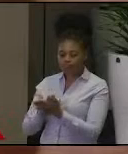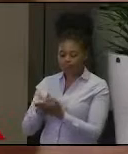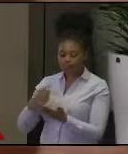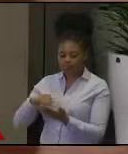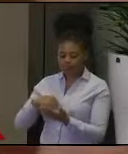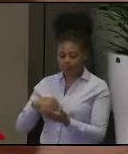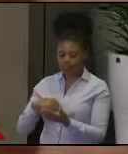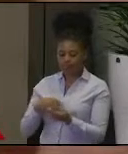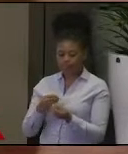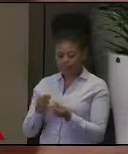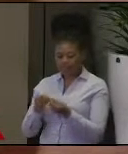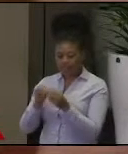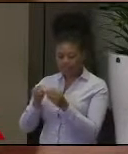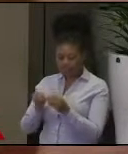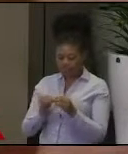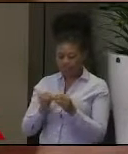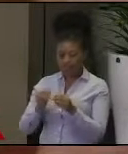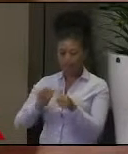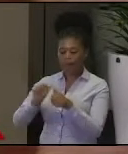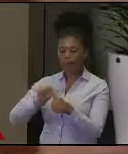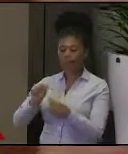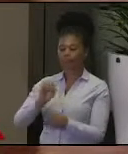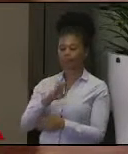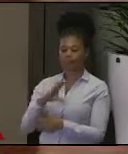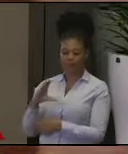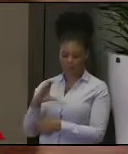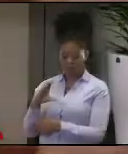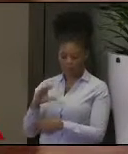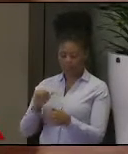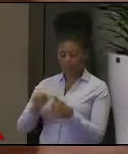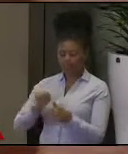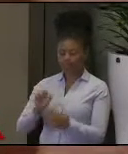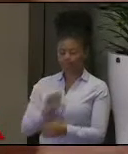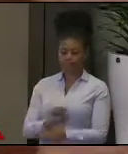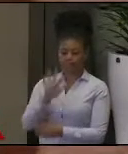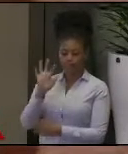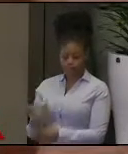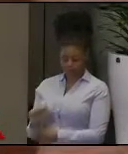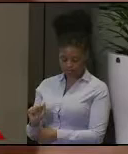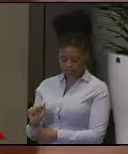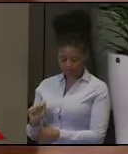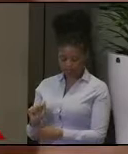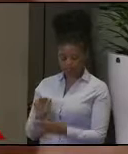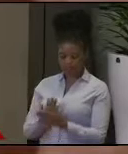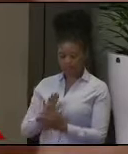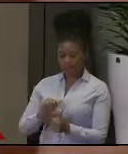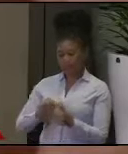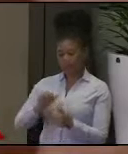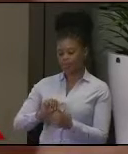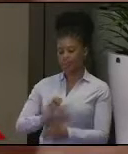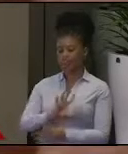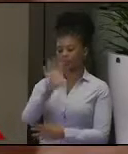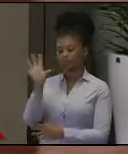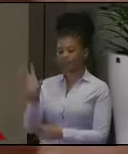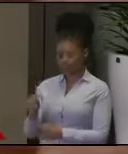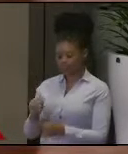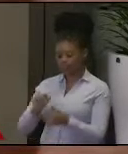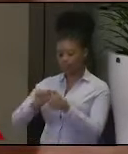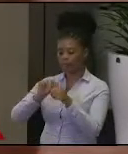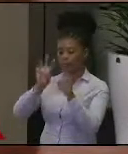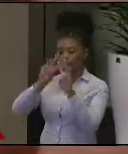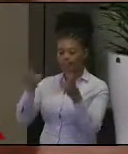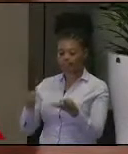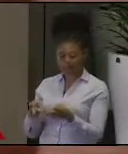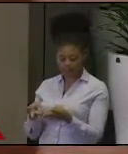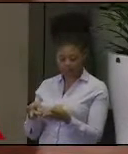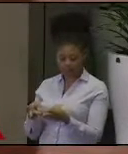and co-create a better Eastern Cape, a better South Africa, a better Africa, and a better world. I